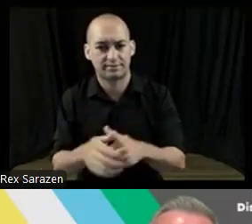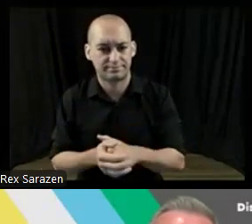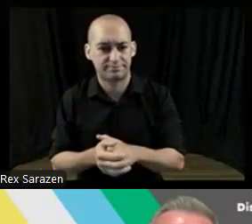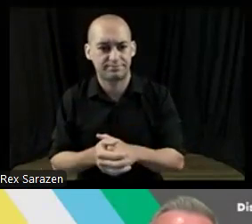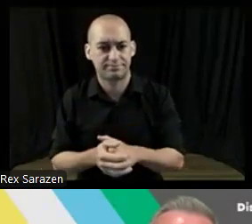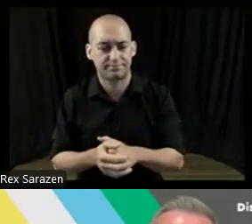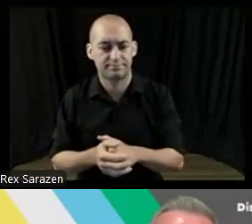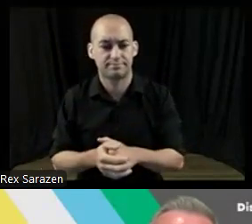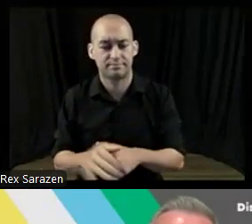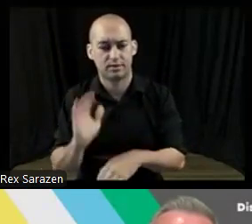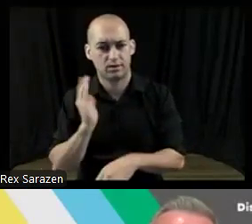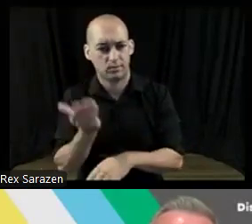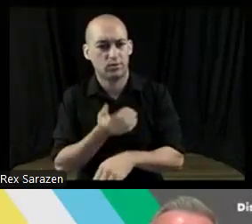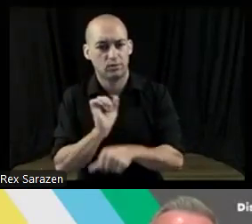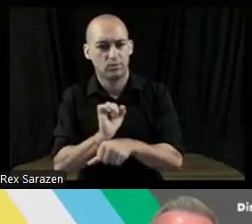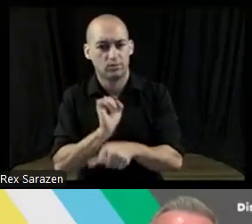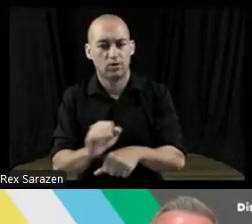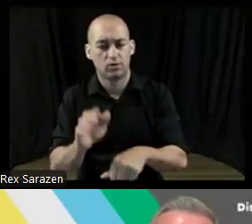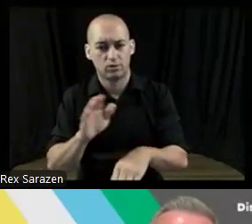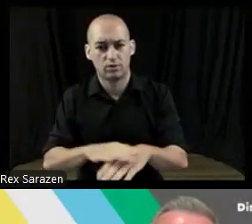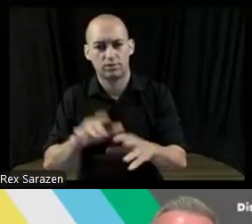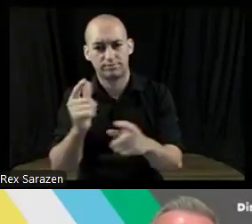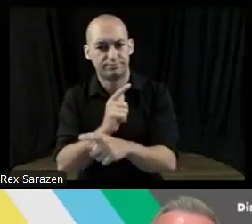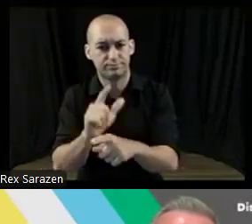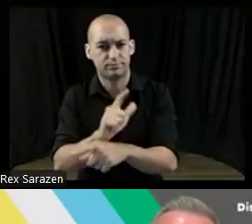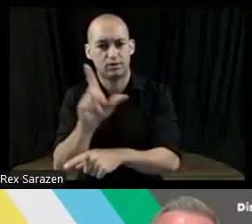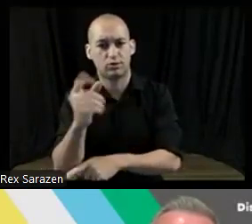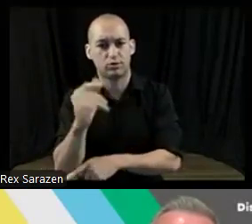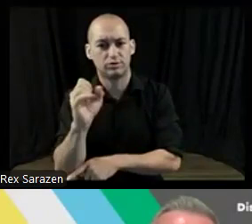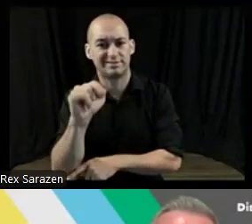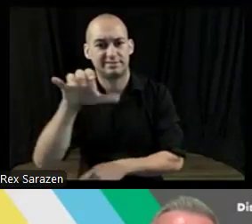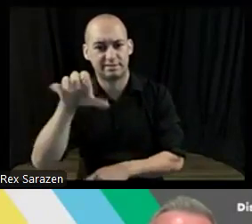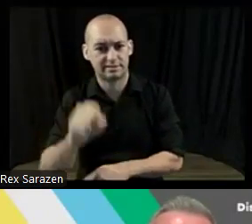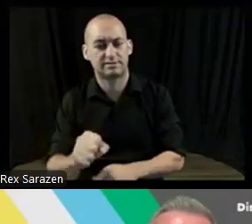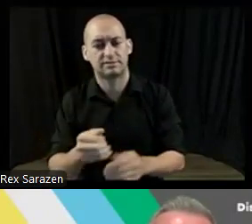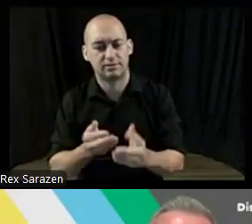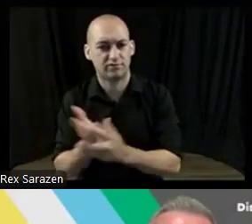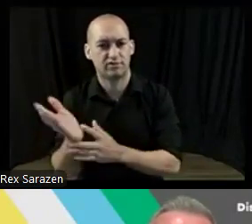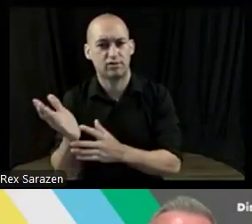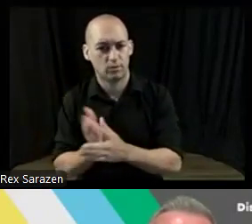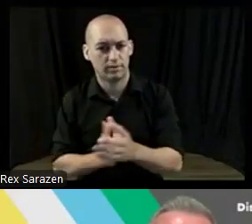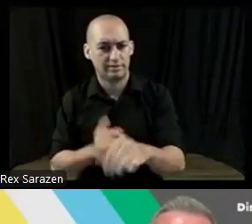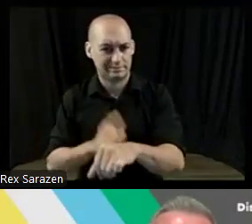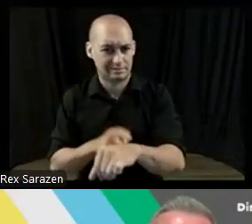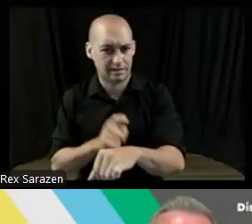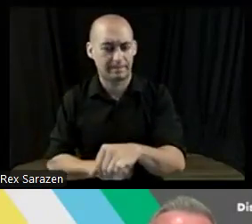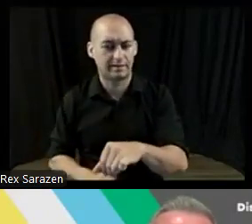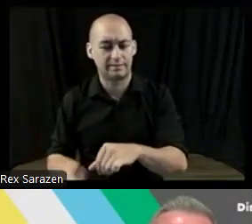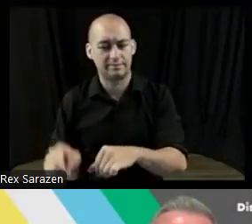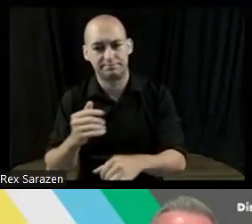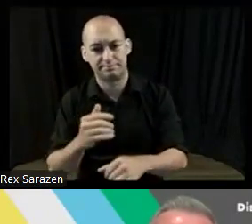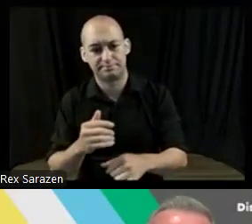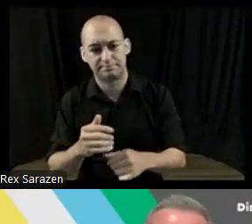like I said, working on logistics and the flow and timing, but please plan for that to, be there